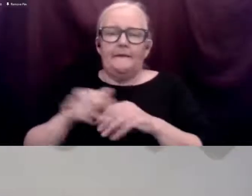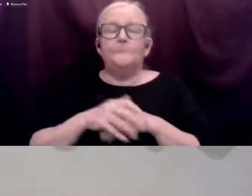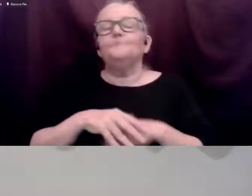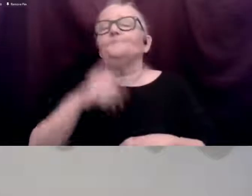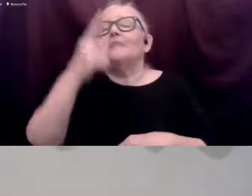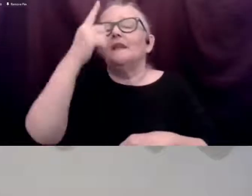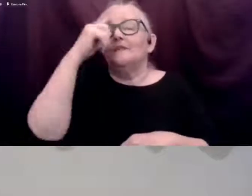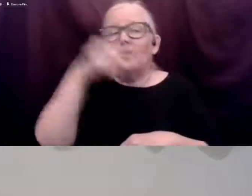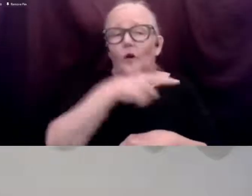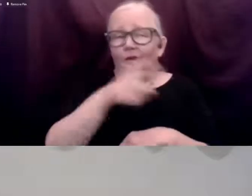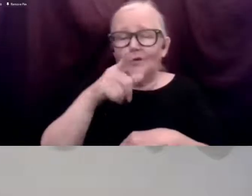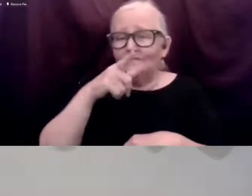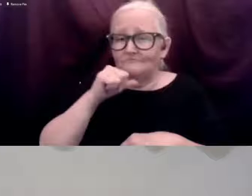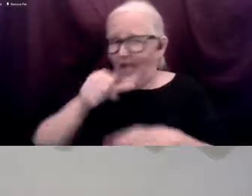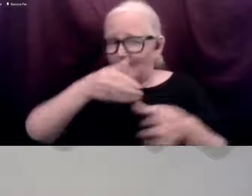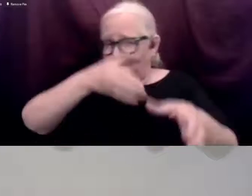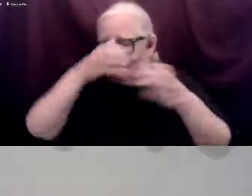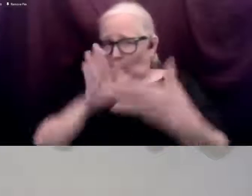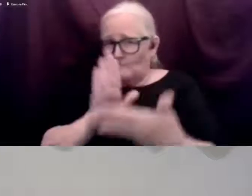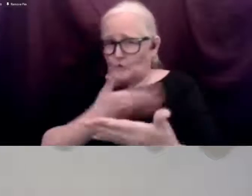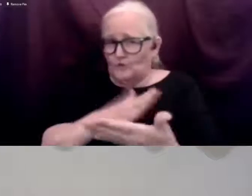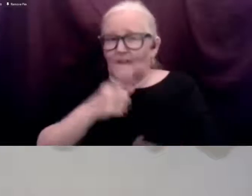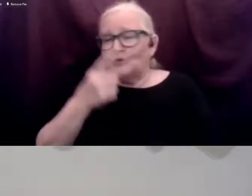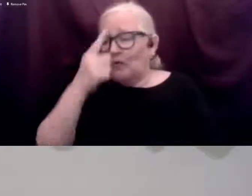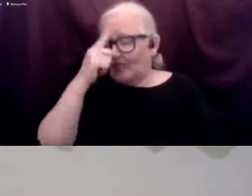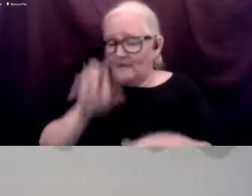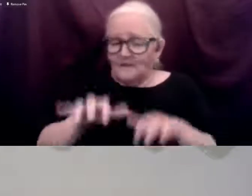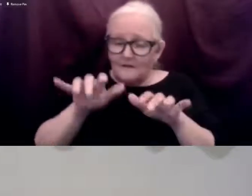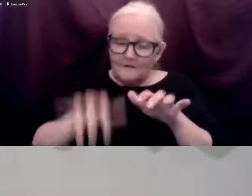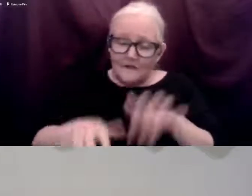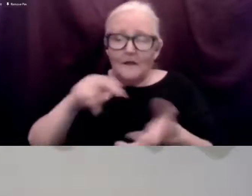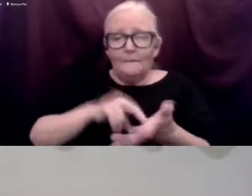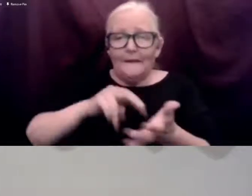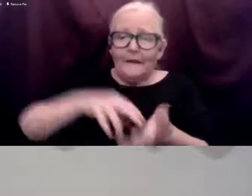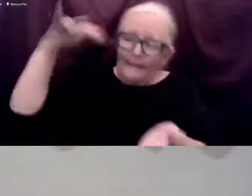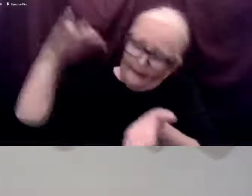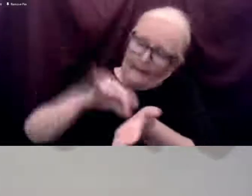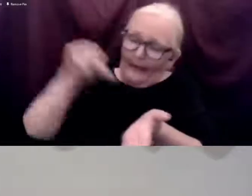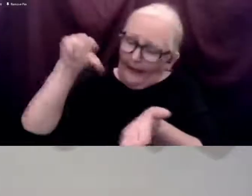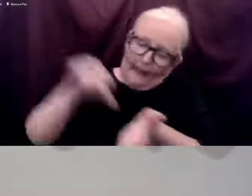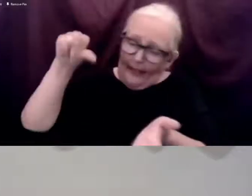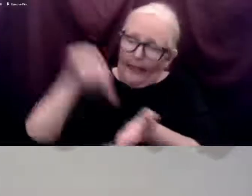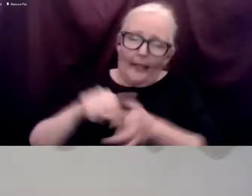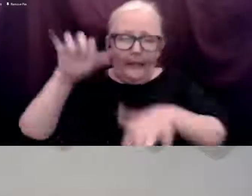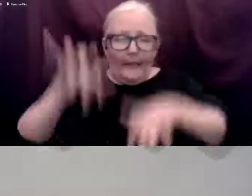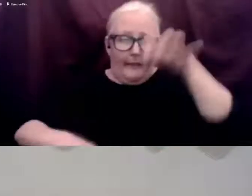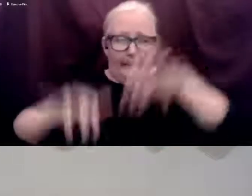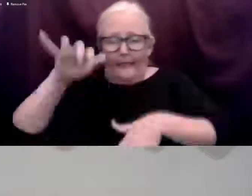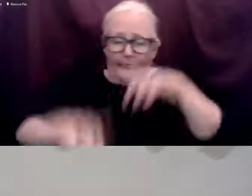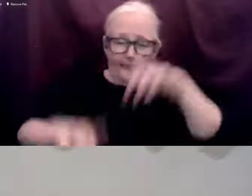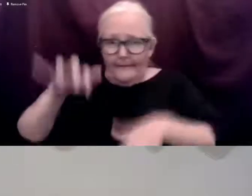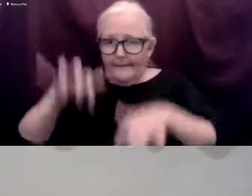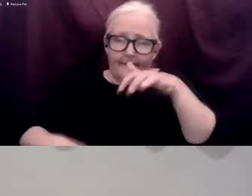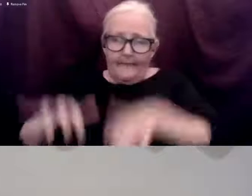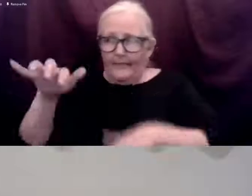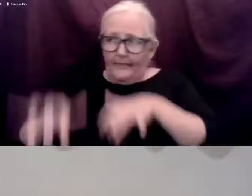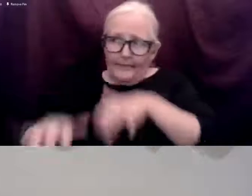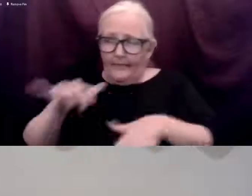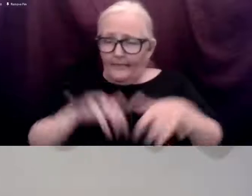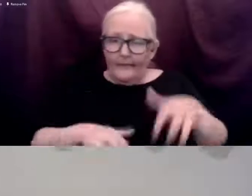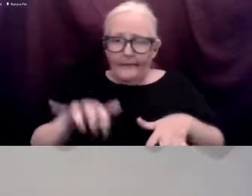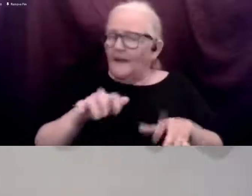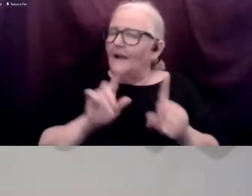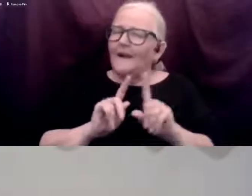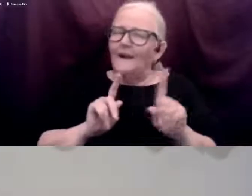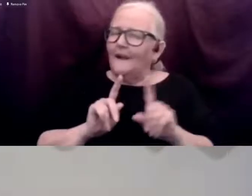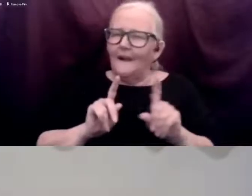may seem like it involves pushing buttons in the right time, in the right place, right? But the artistry comes when that touch translates to a